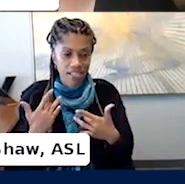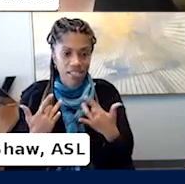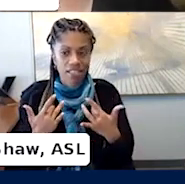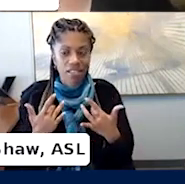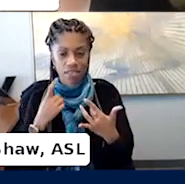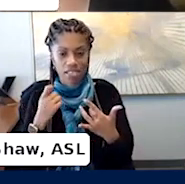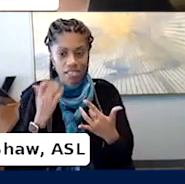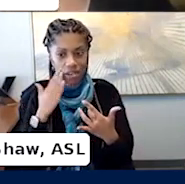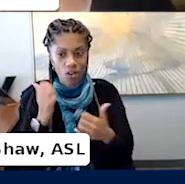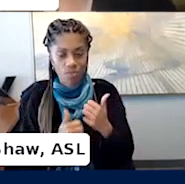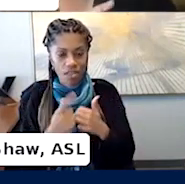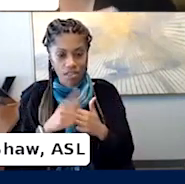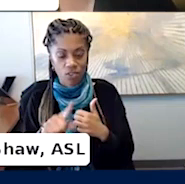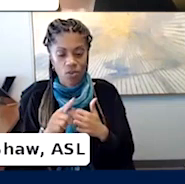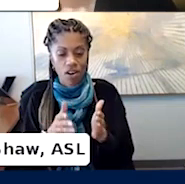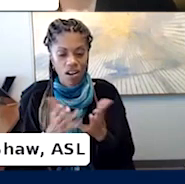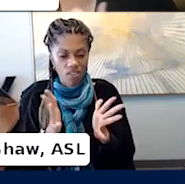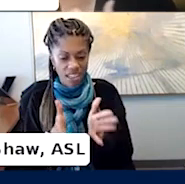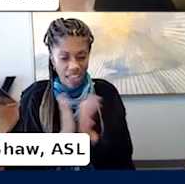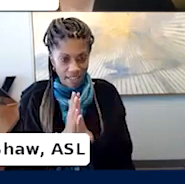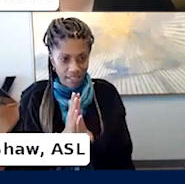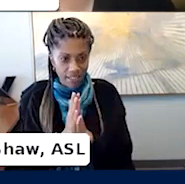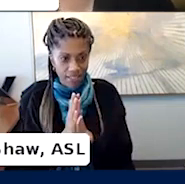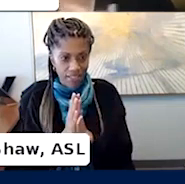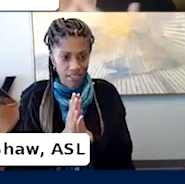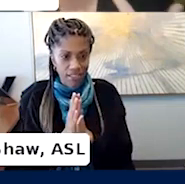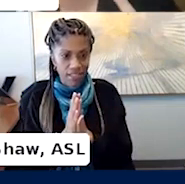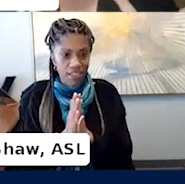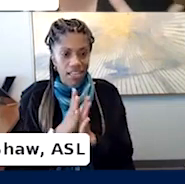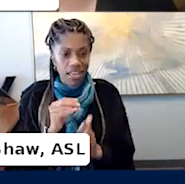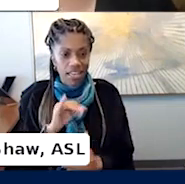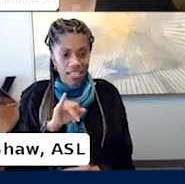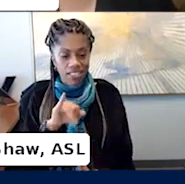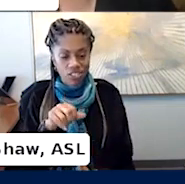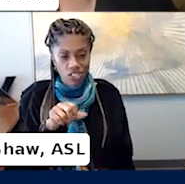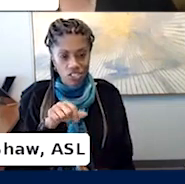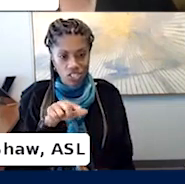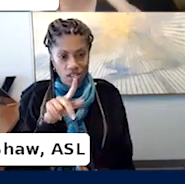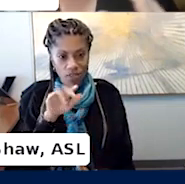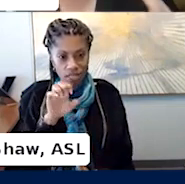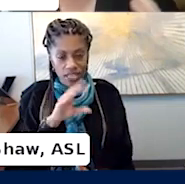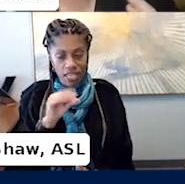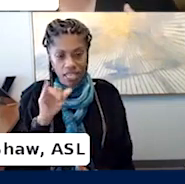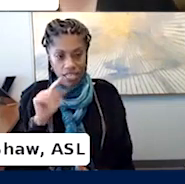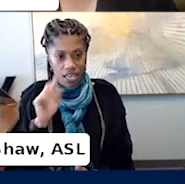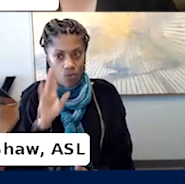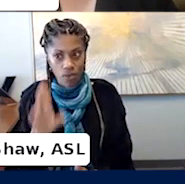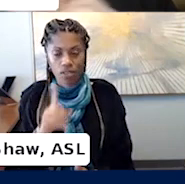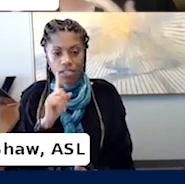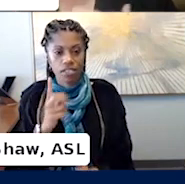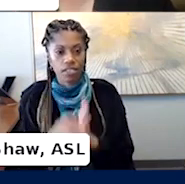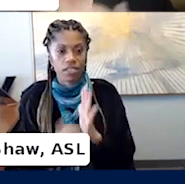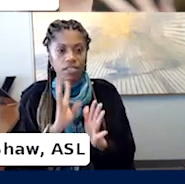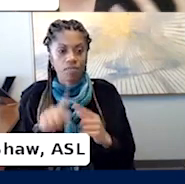practical questions. And that's Jacqueline and Caitlin are really going to dive into that, which is, in your work where